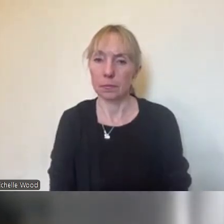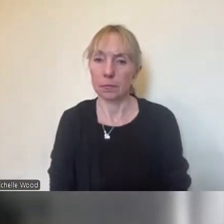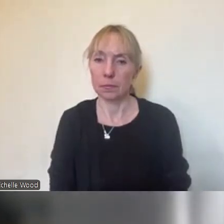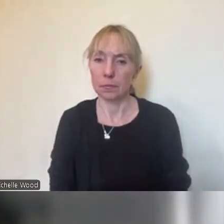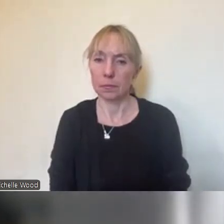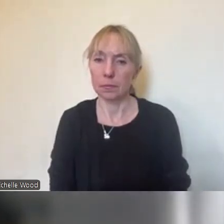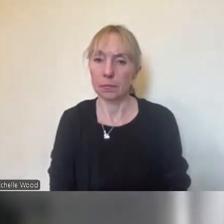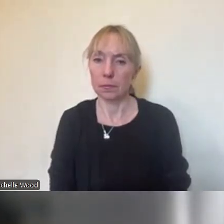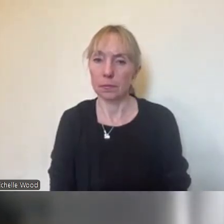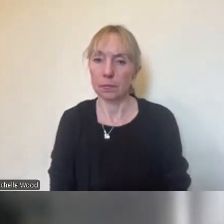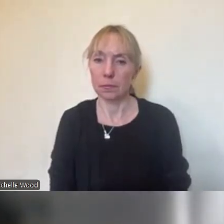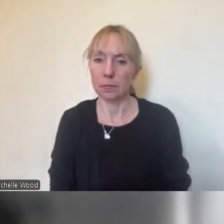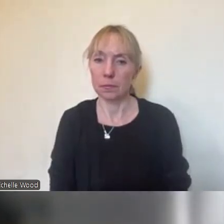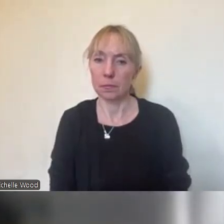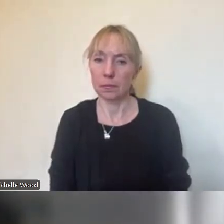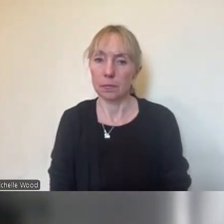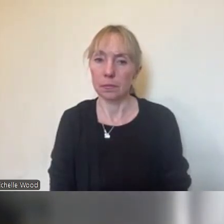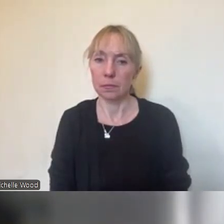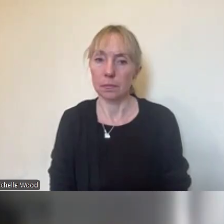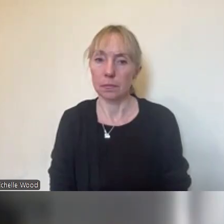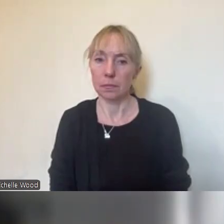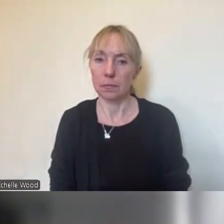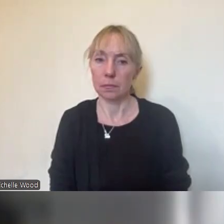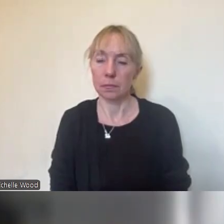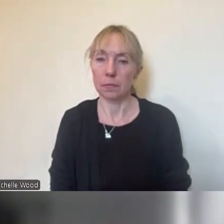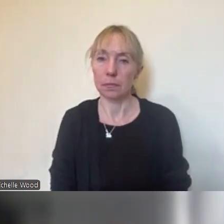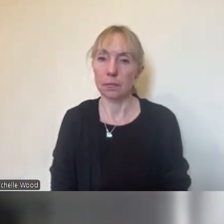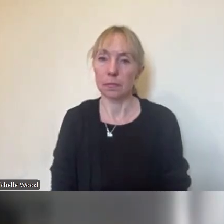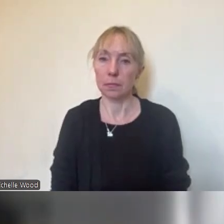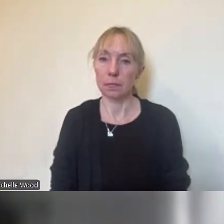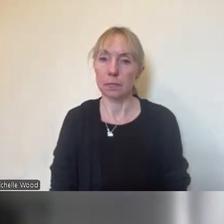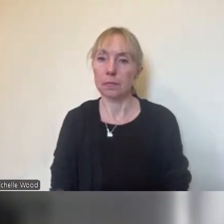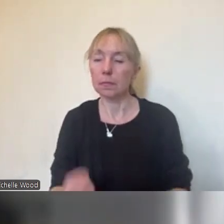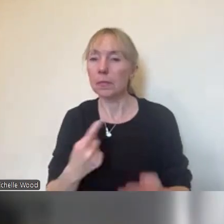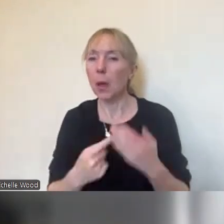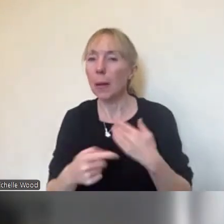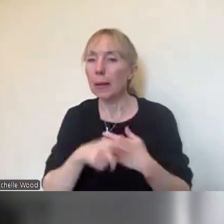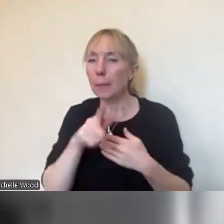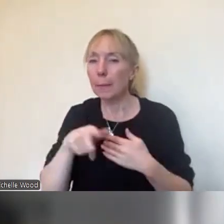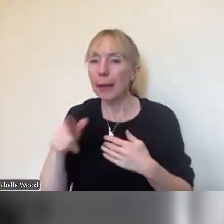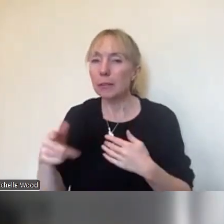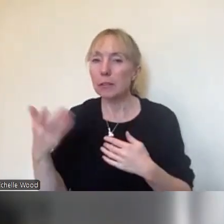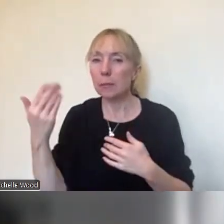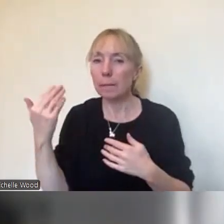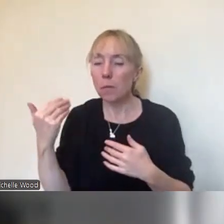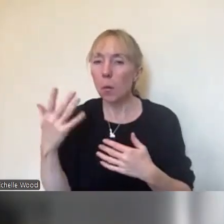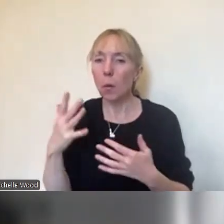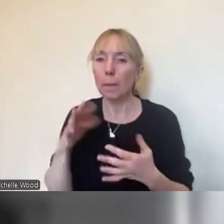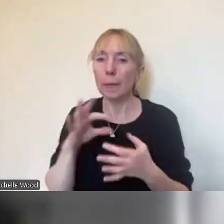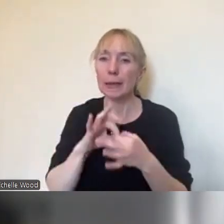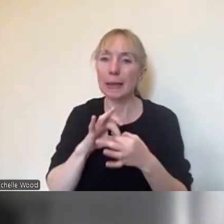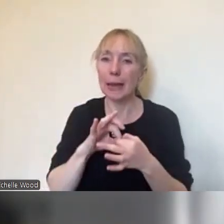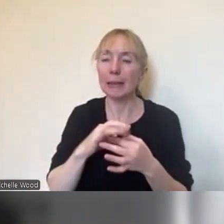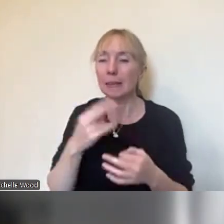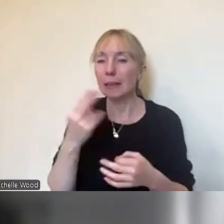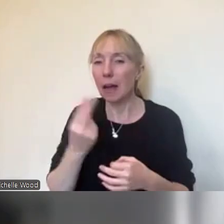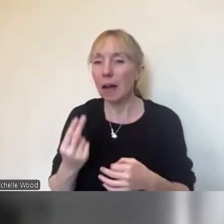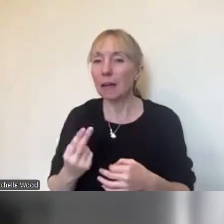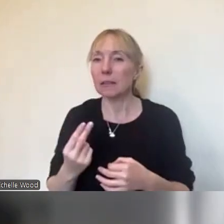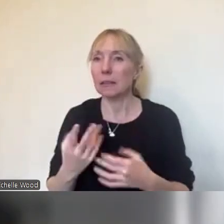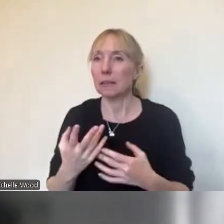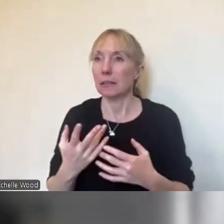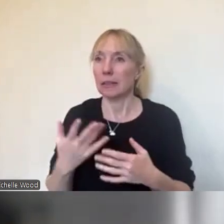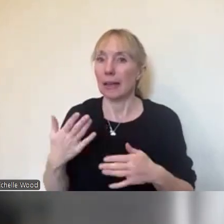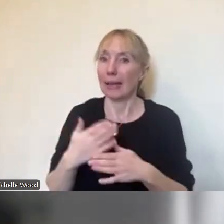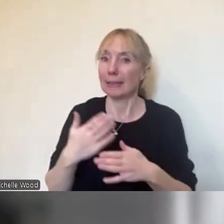It's just saying, did you say that only the patients who had previously engaged in artistic pursuits would be encouraged